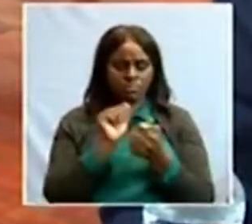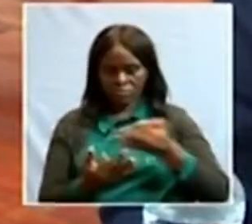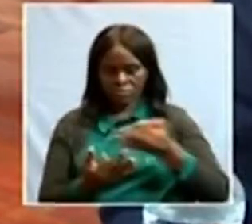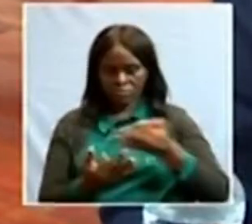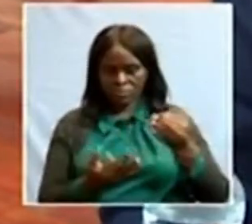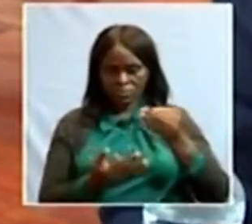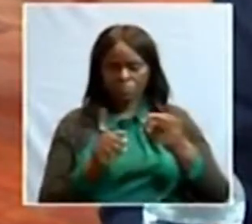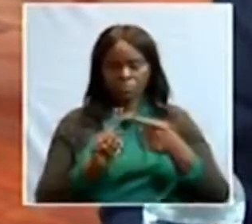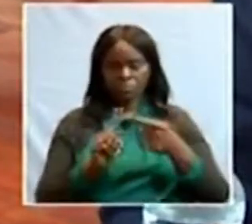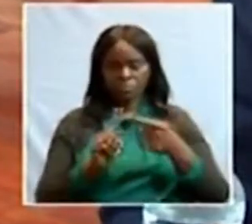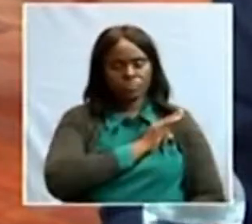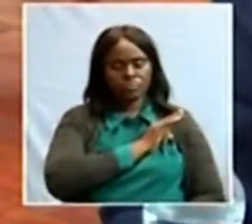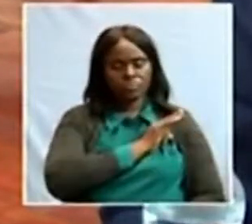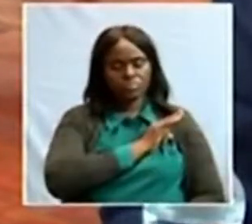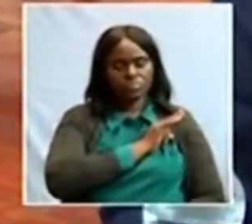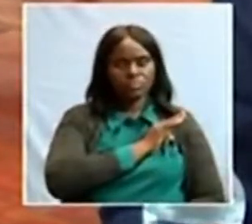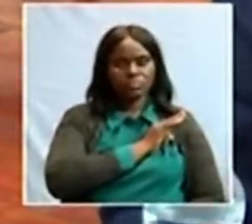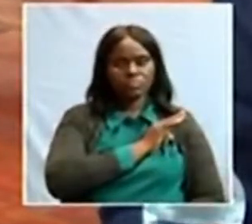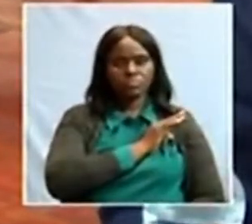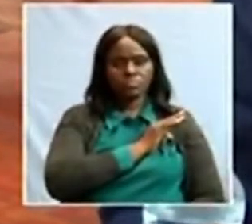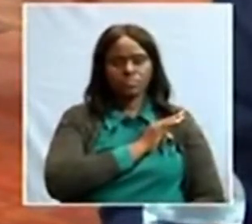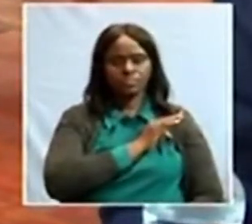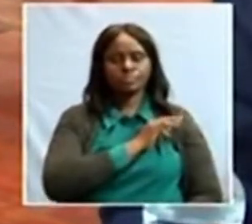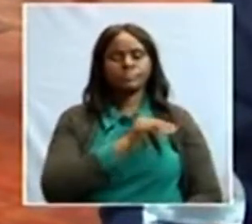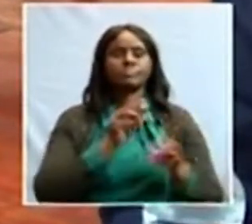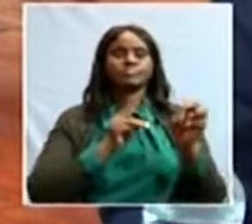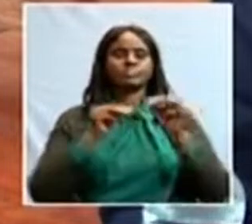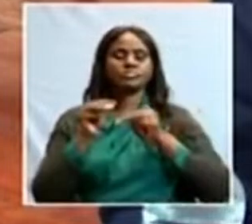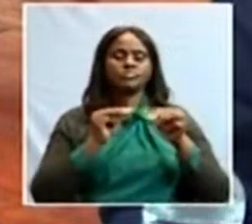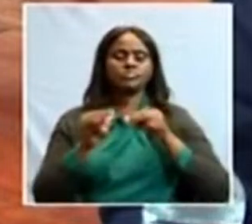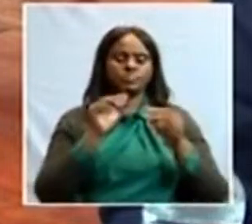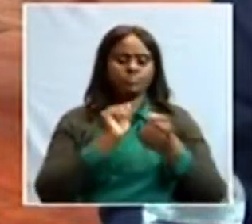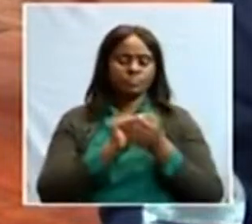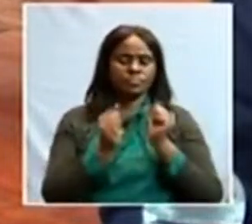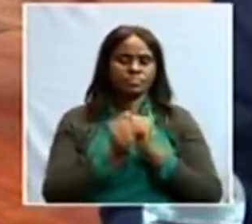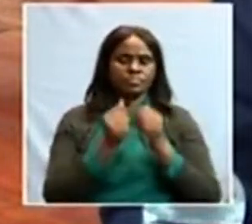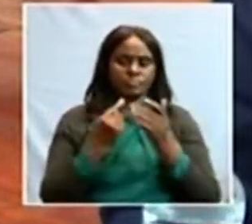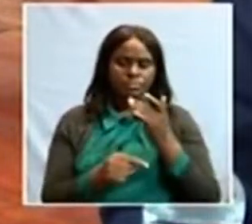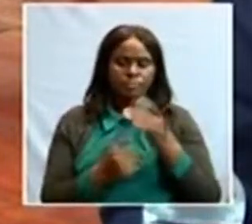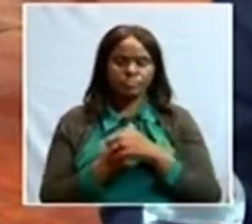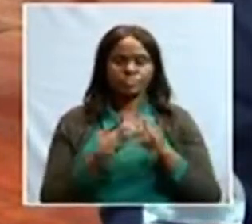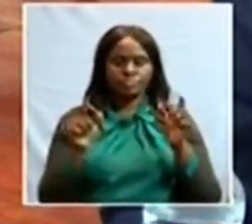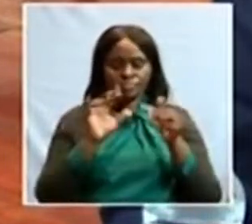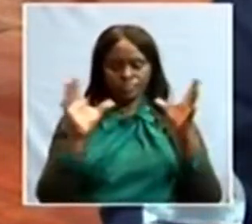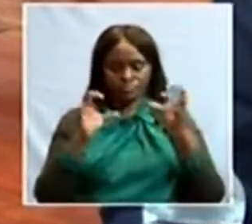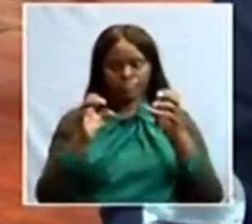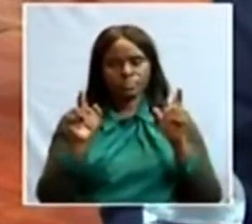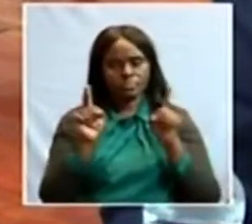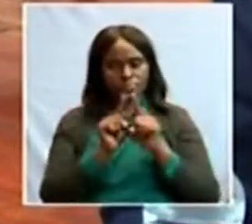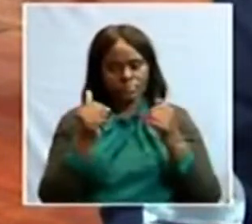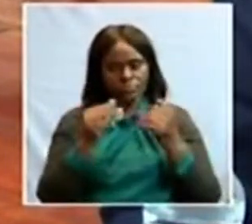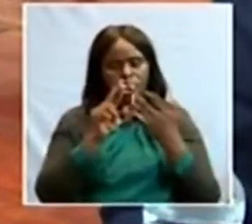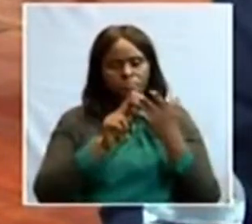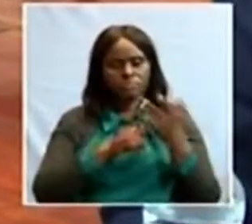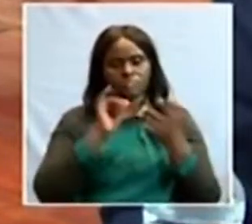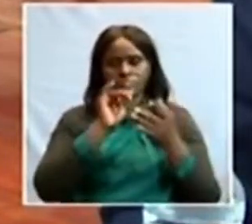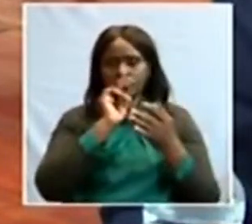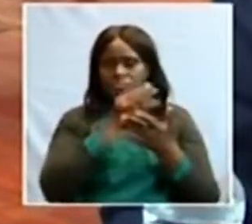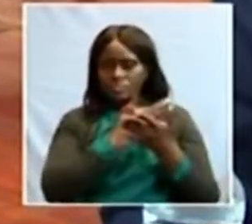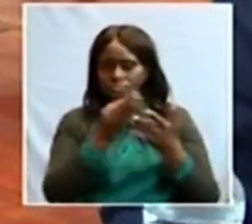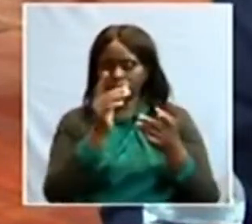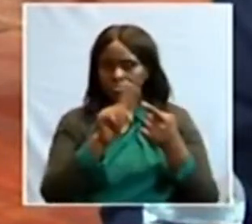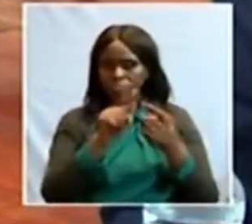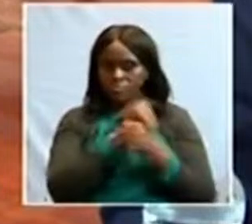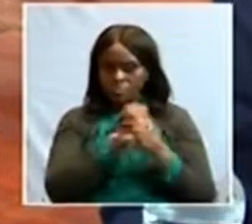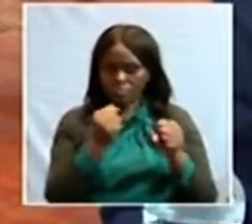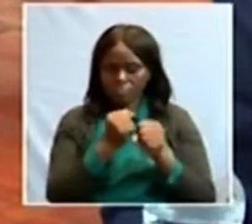settle staff obligation. Management response. Cause of the query. The Council wishes to report that the failure to